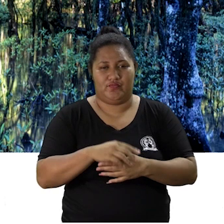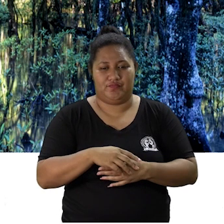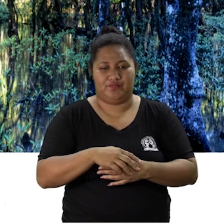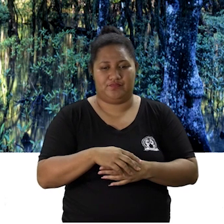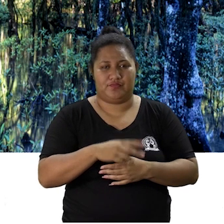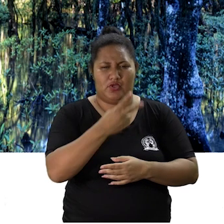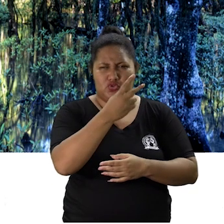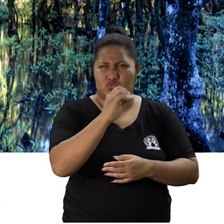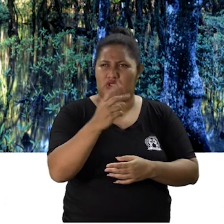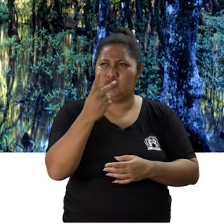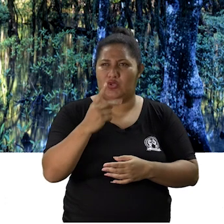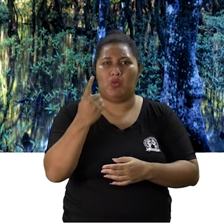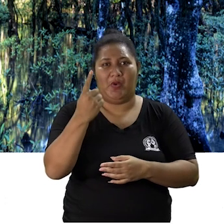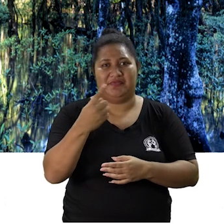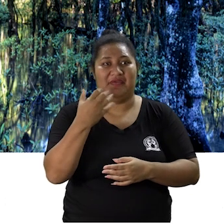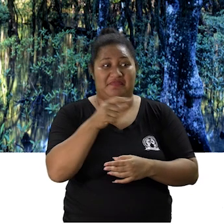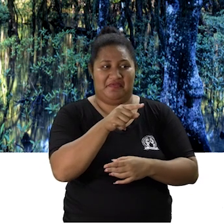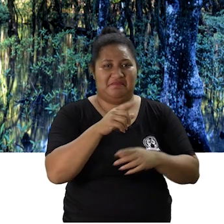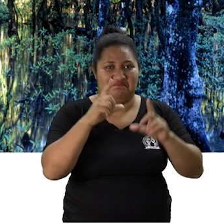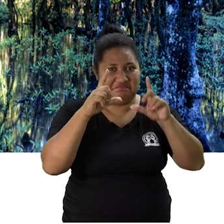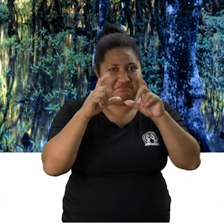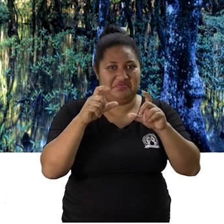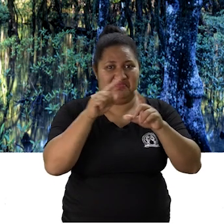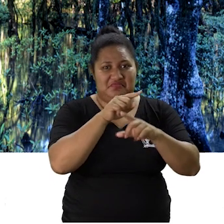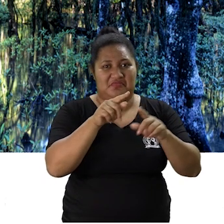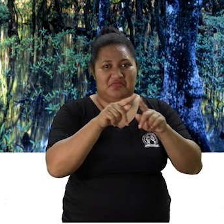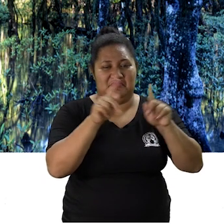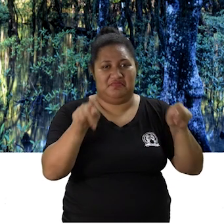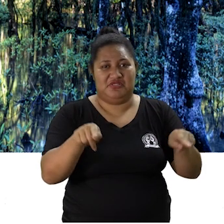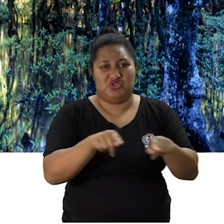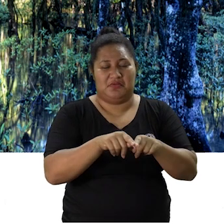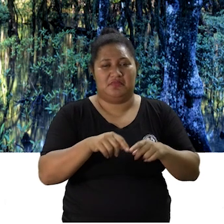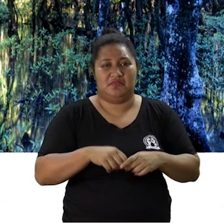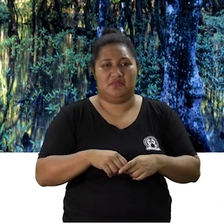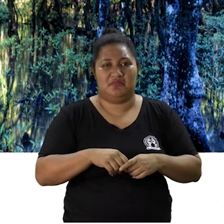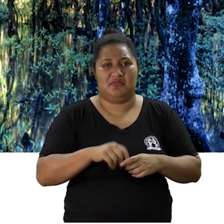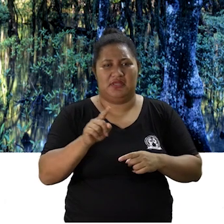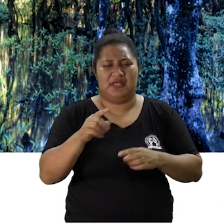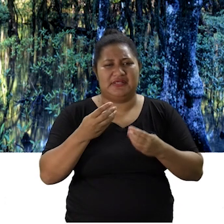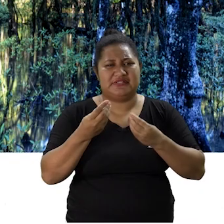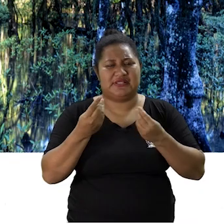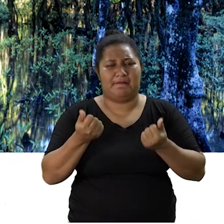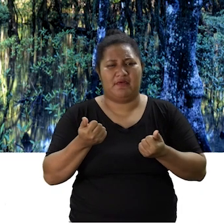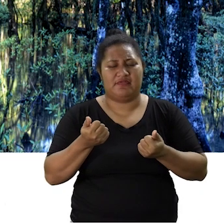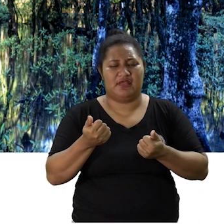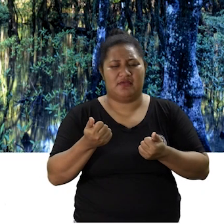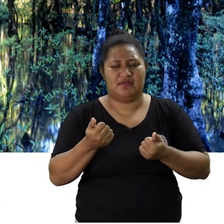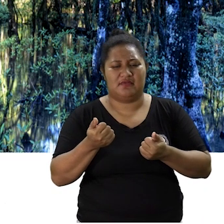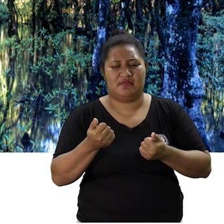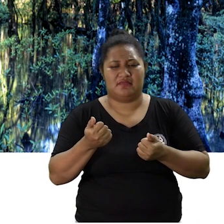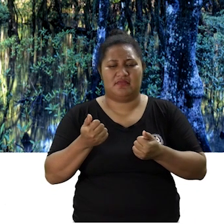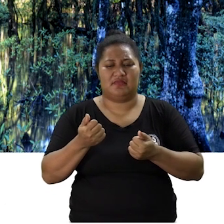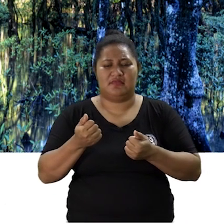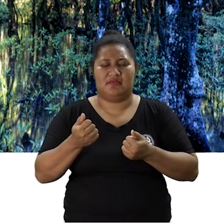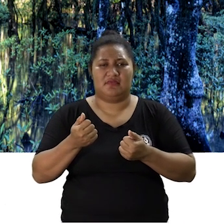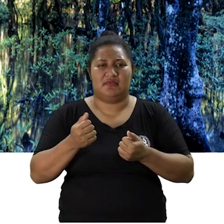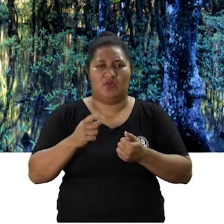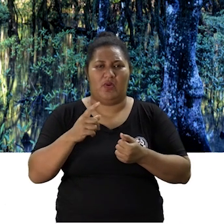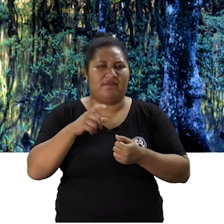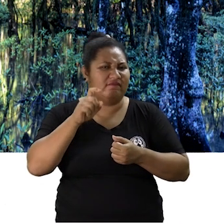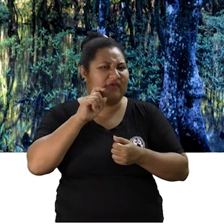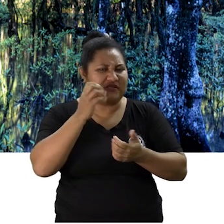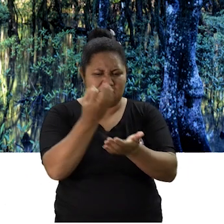2021. Le lako sign there. And then some of the, the